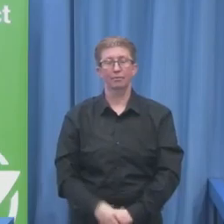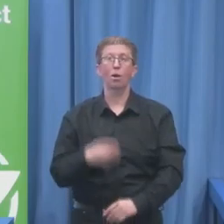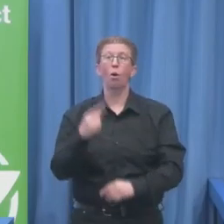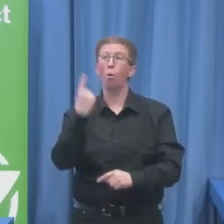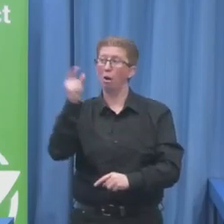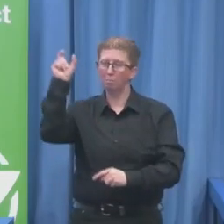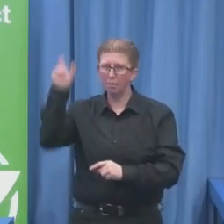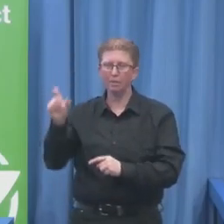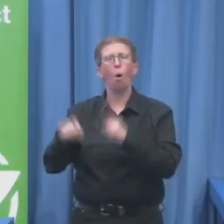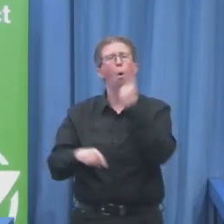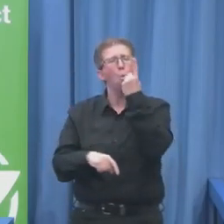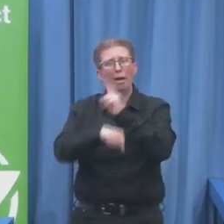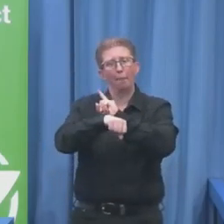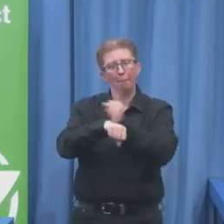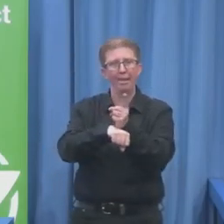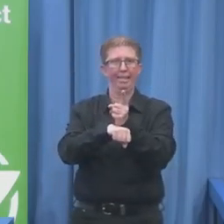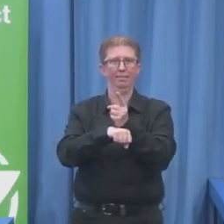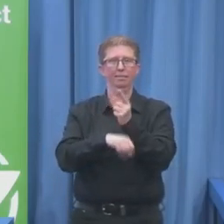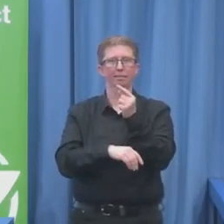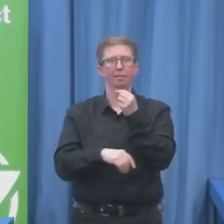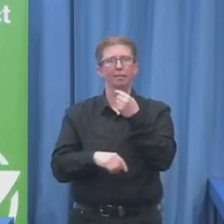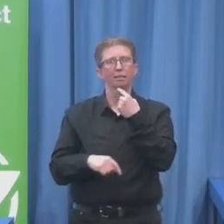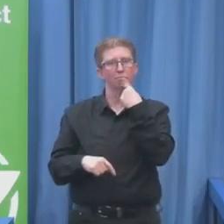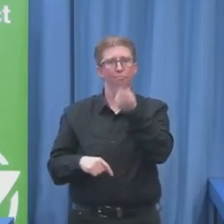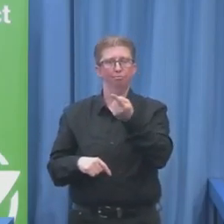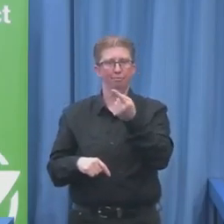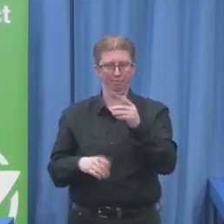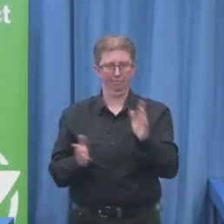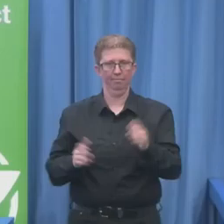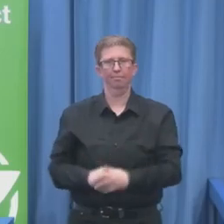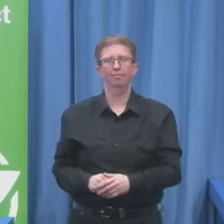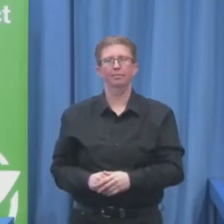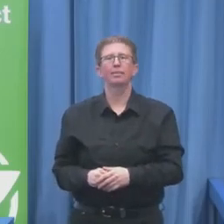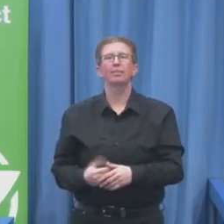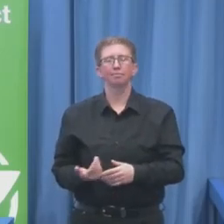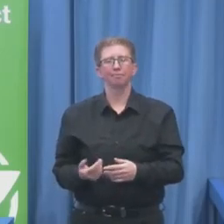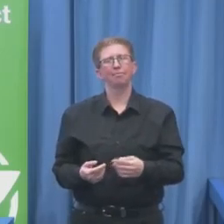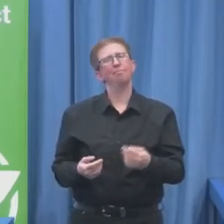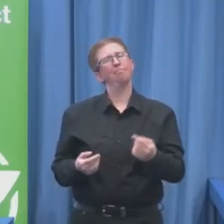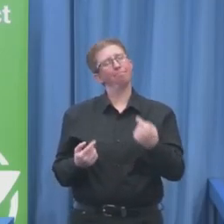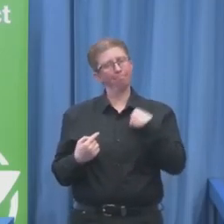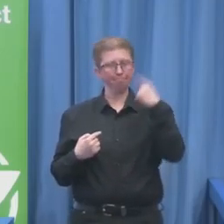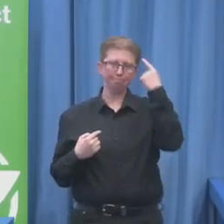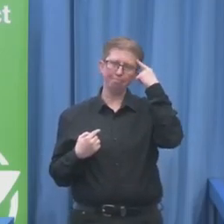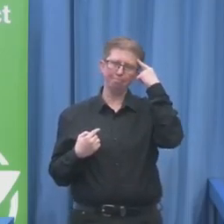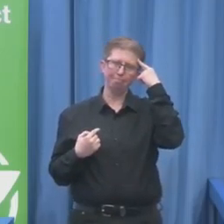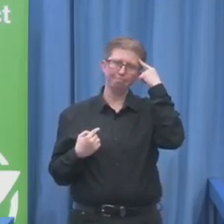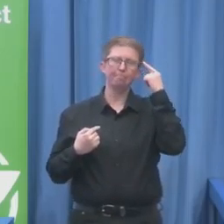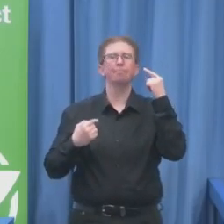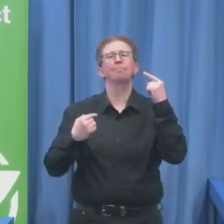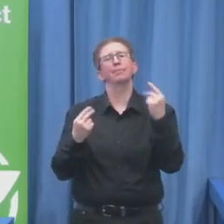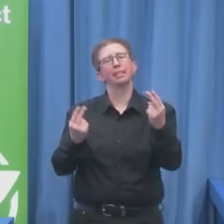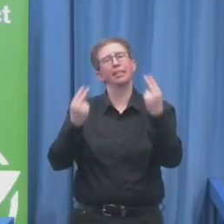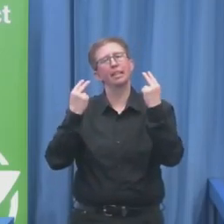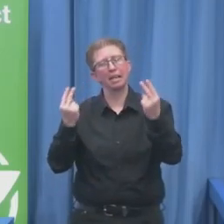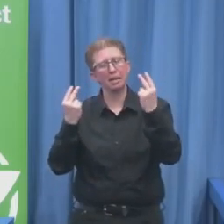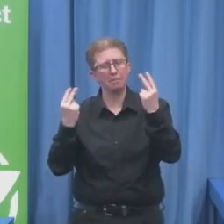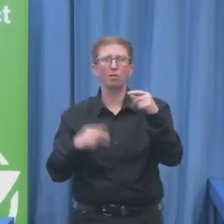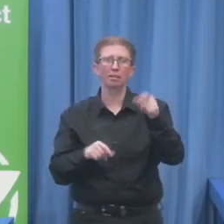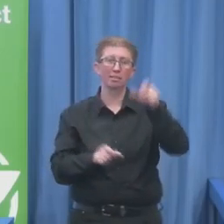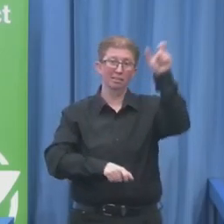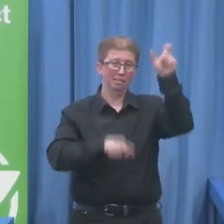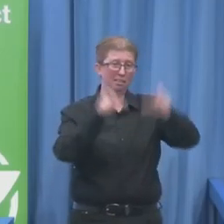Well, I think part of it is, in terms of the success, is just getting people out in the community so that they're seen. You know, if people are institutionalized or the community's not used